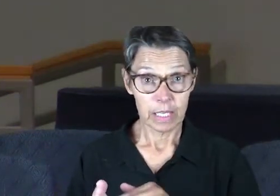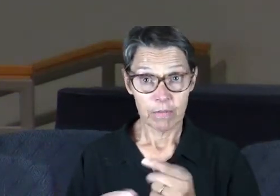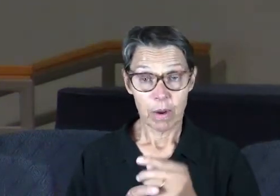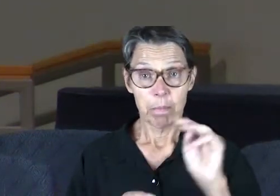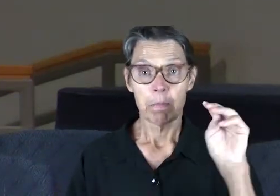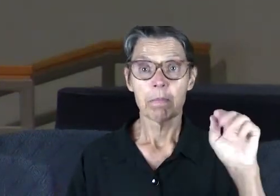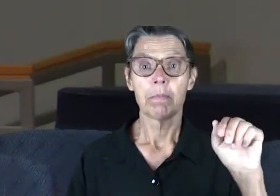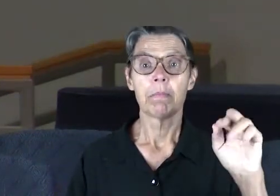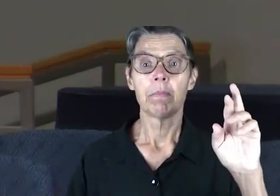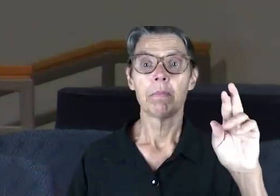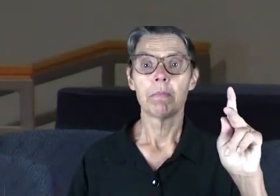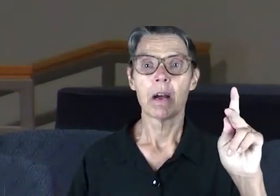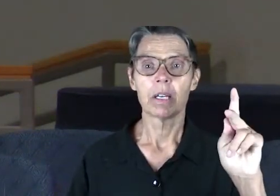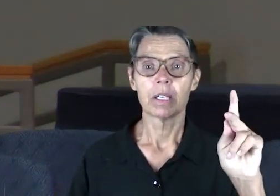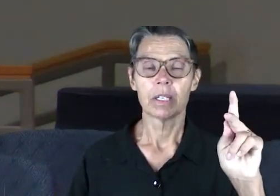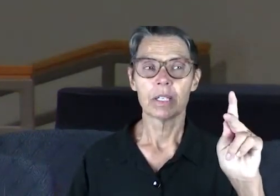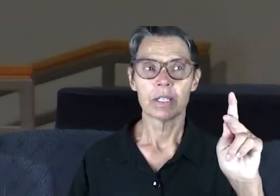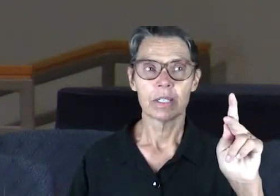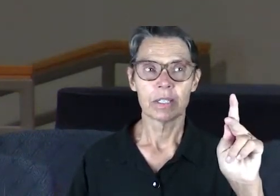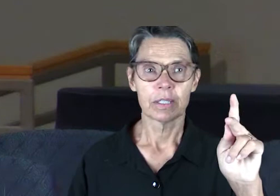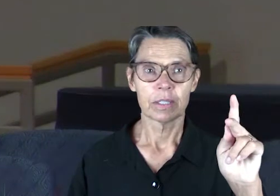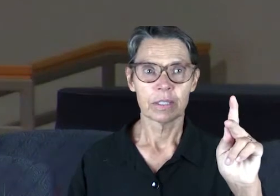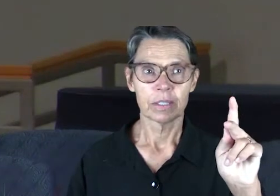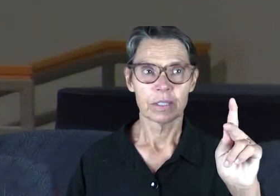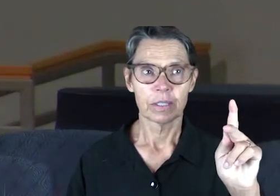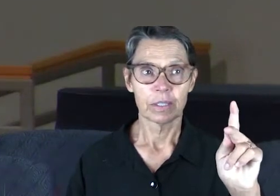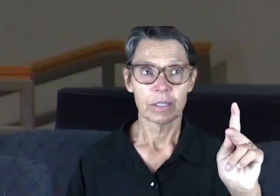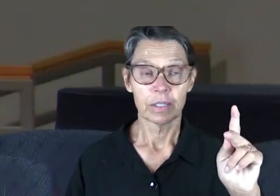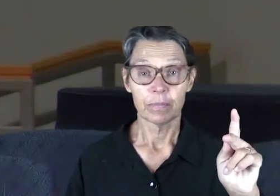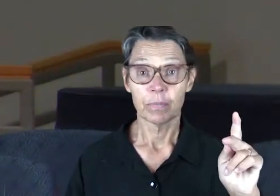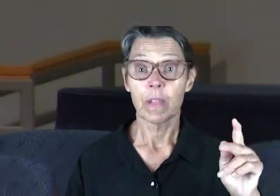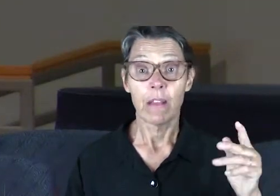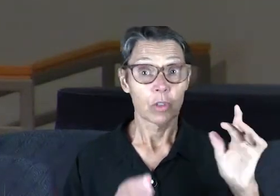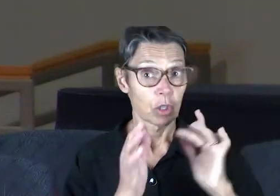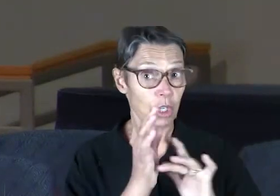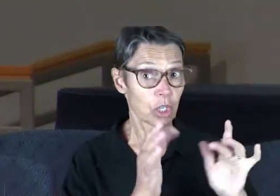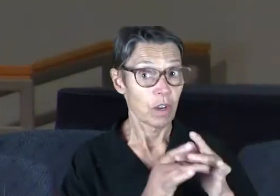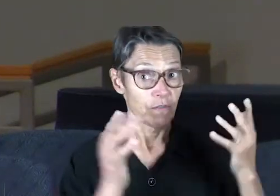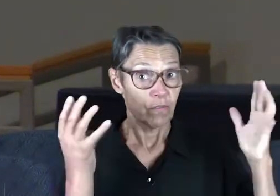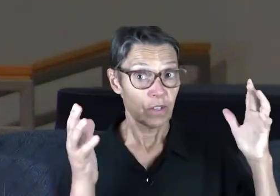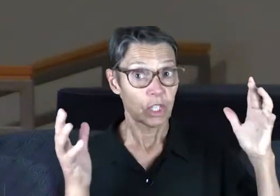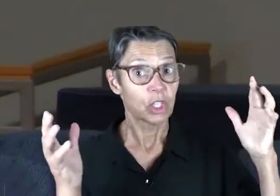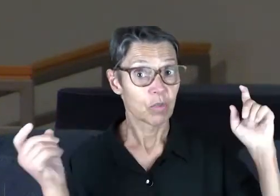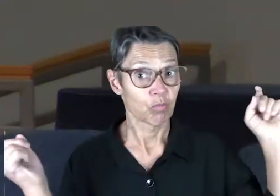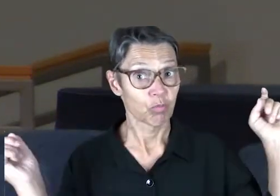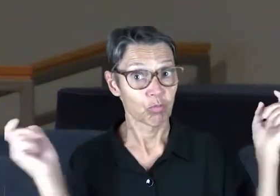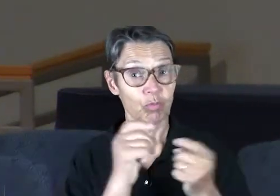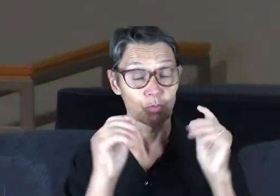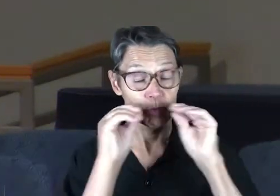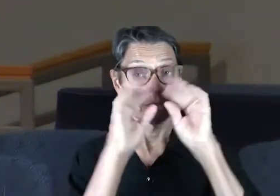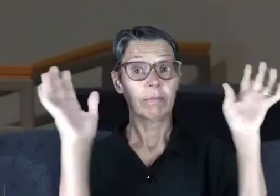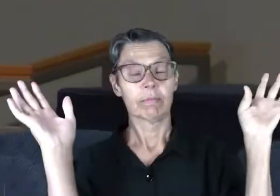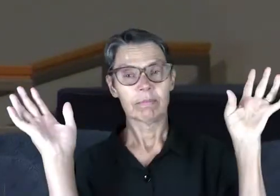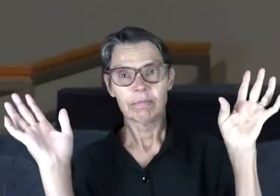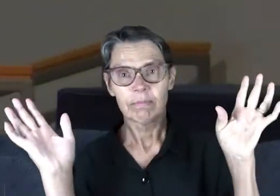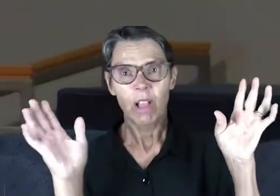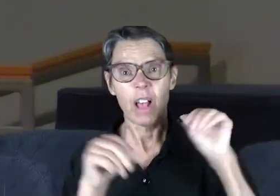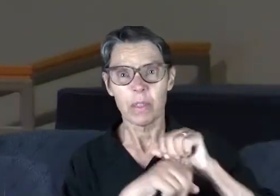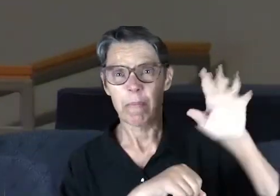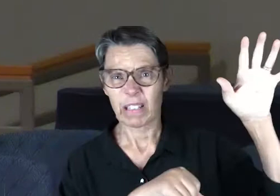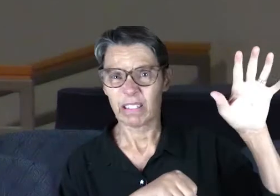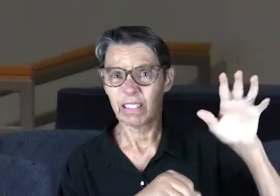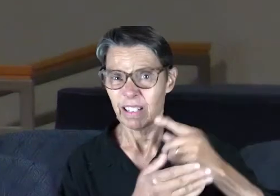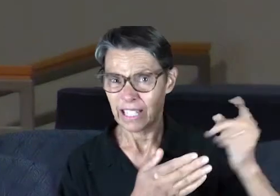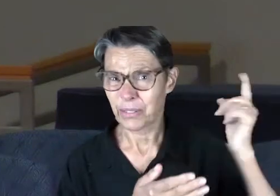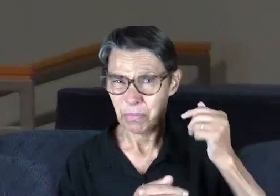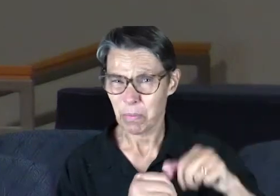Again, from the midpoint of the gospel according to Mark, this is after the transfiguration that we read about